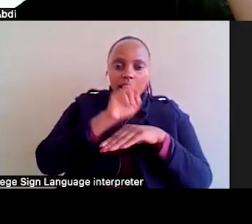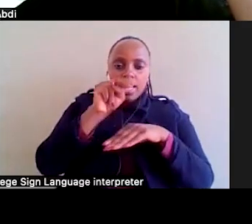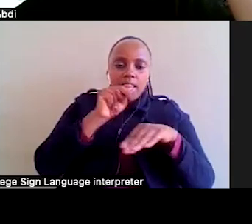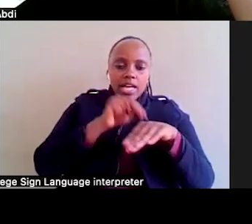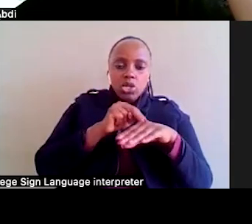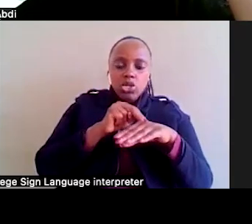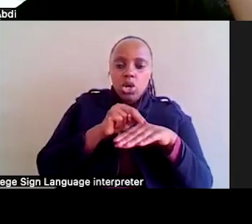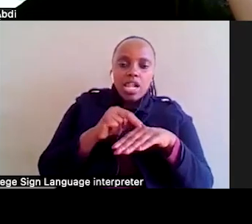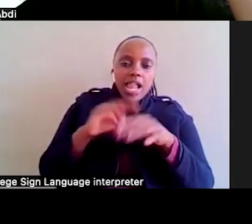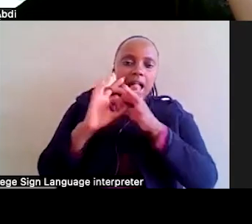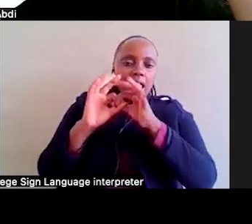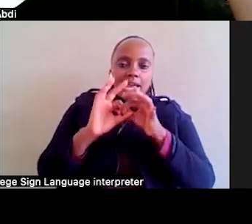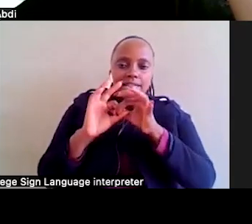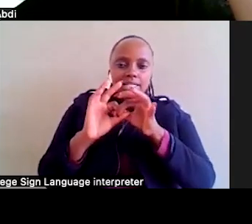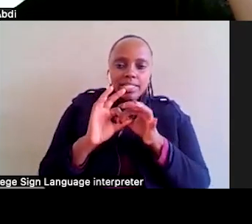Alliance.